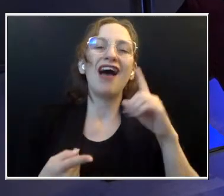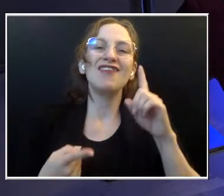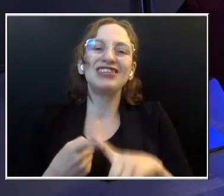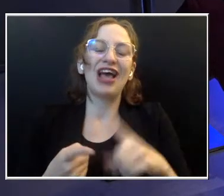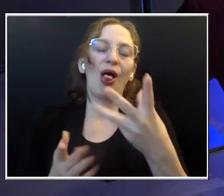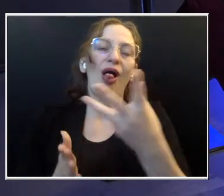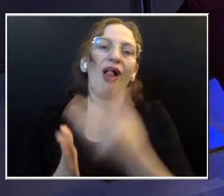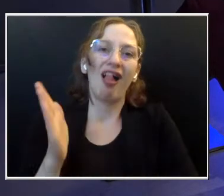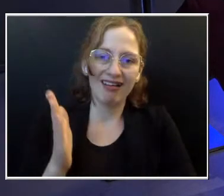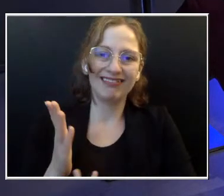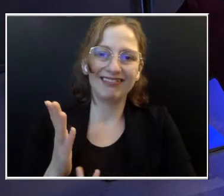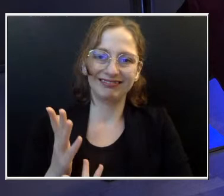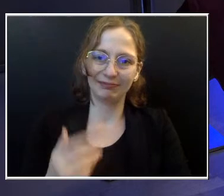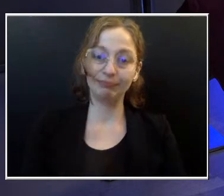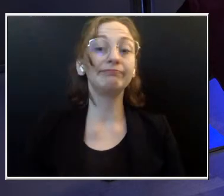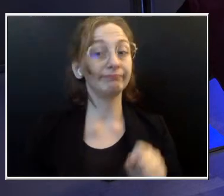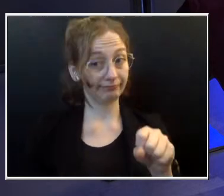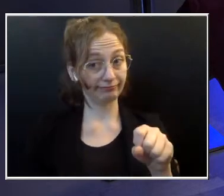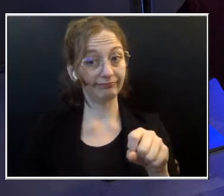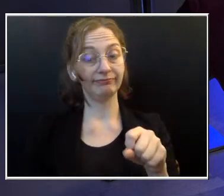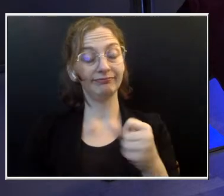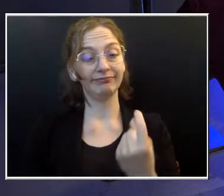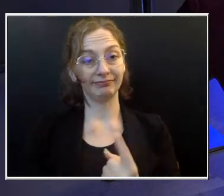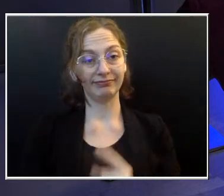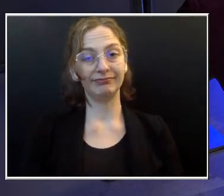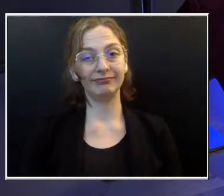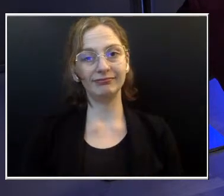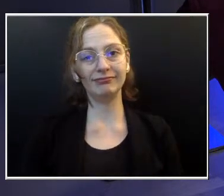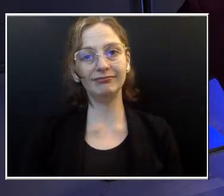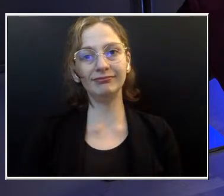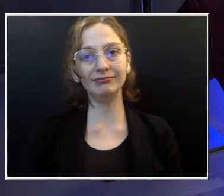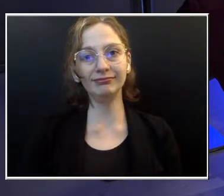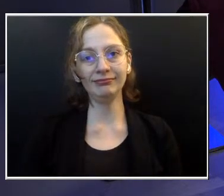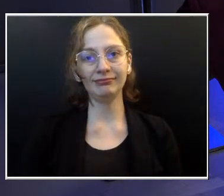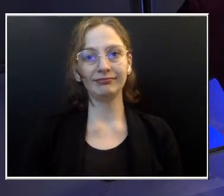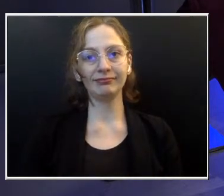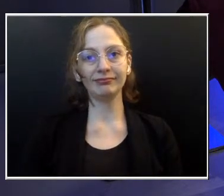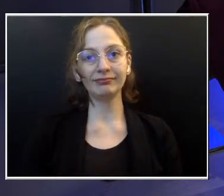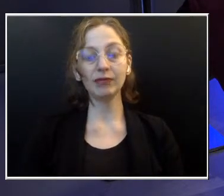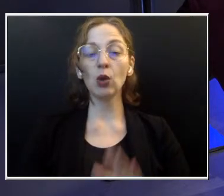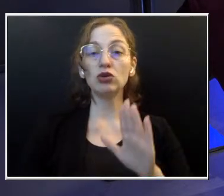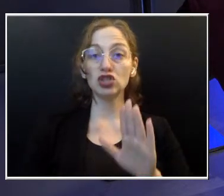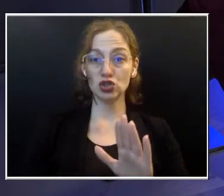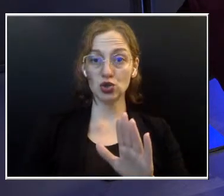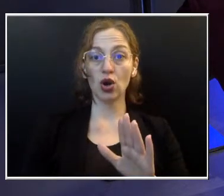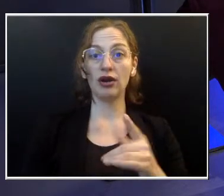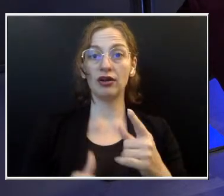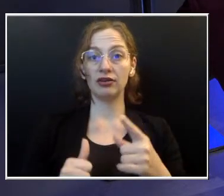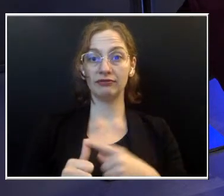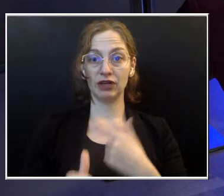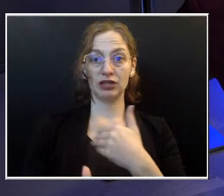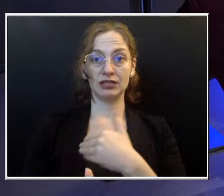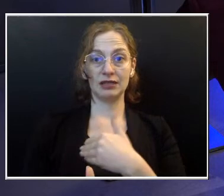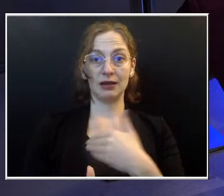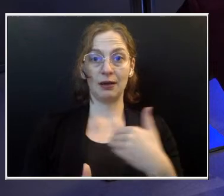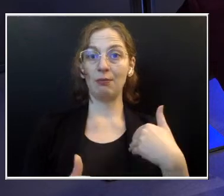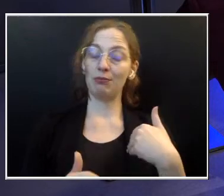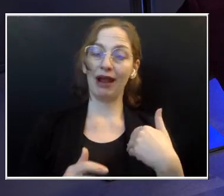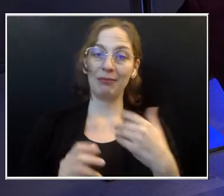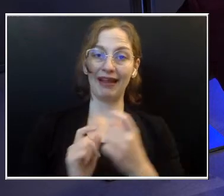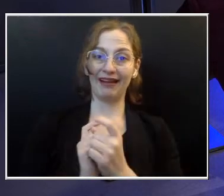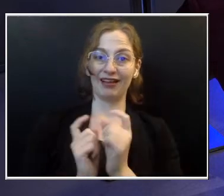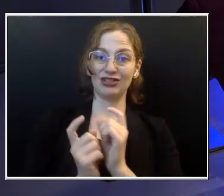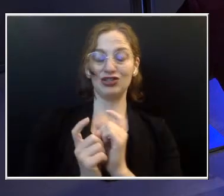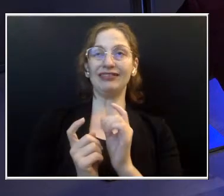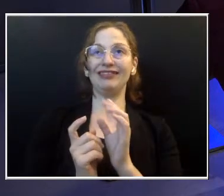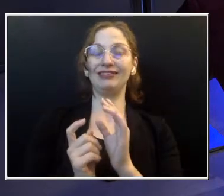So, in fact, it was your original breast augmentation. You know, you wanted your breasts to look their best. You had two kids. You said you fed your